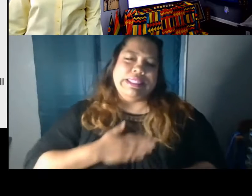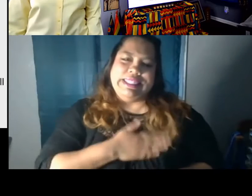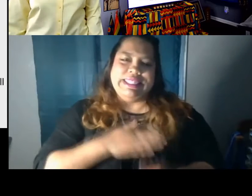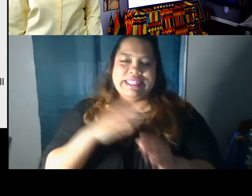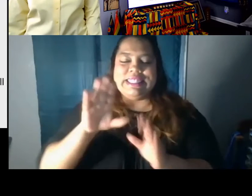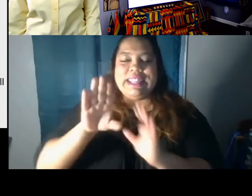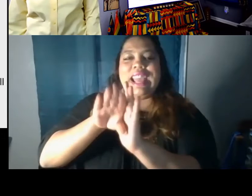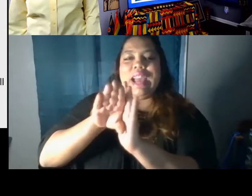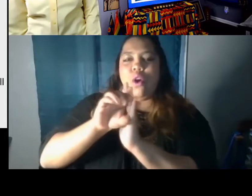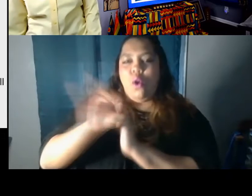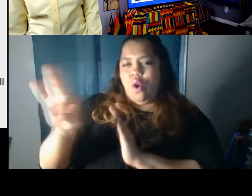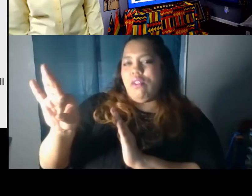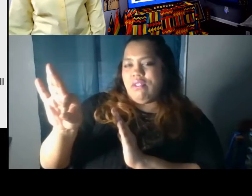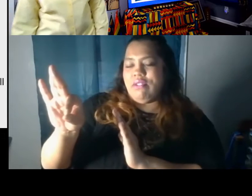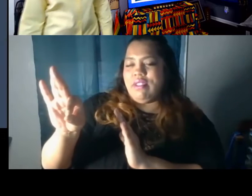cooperation.